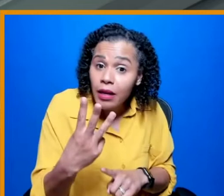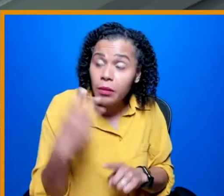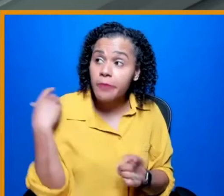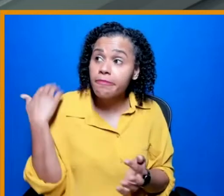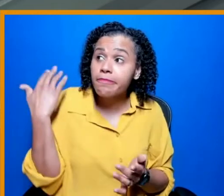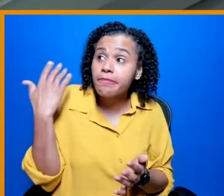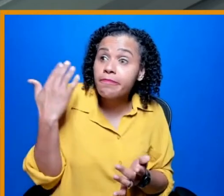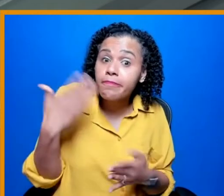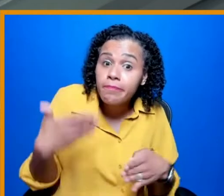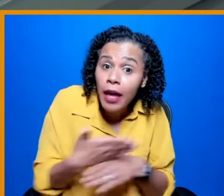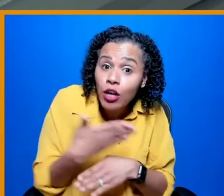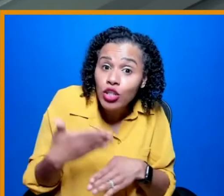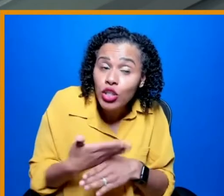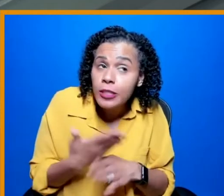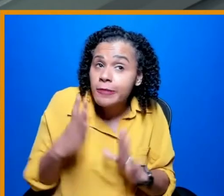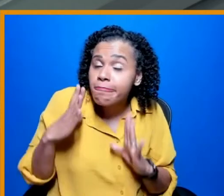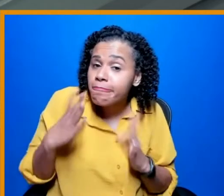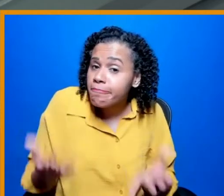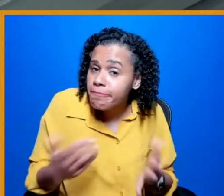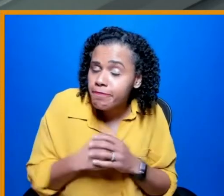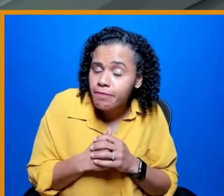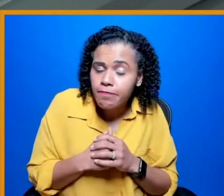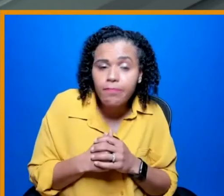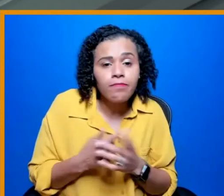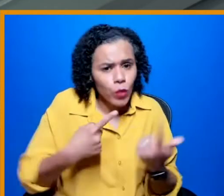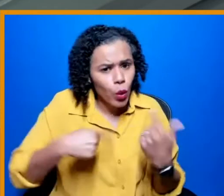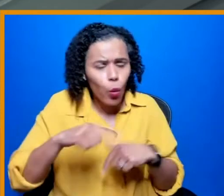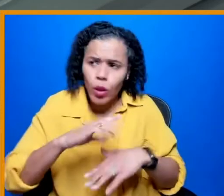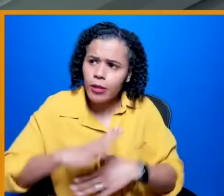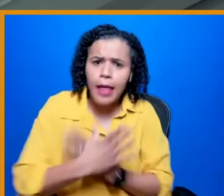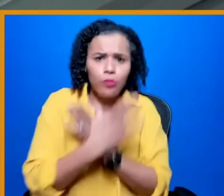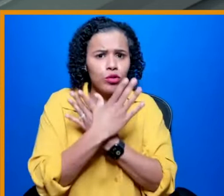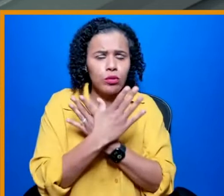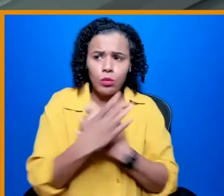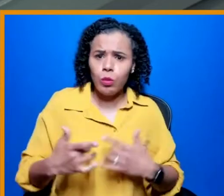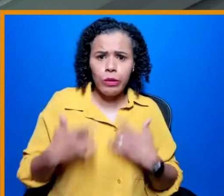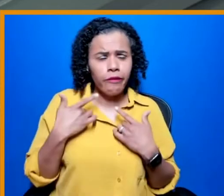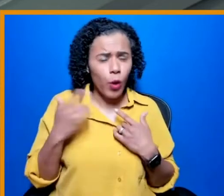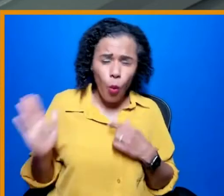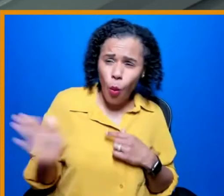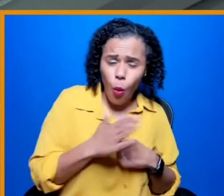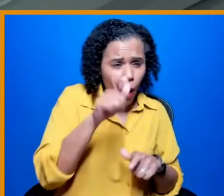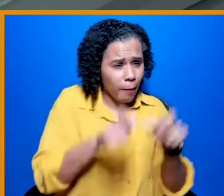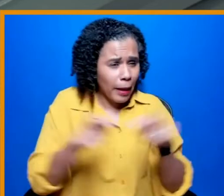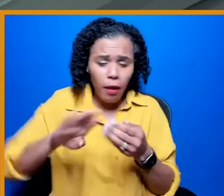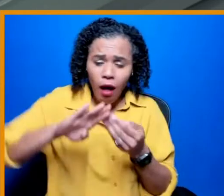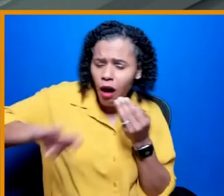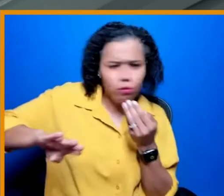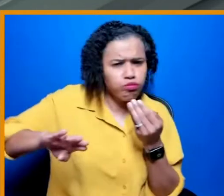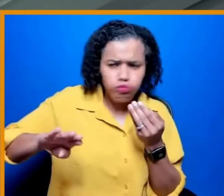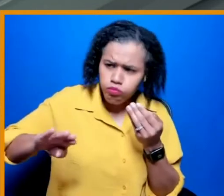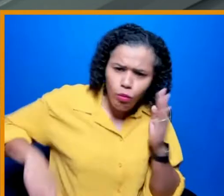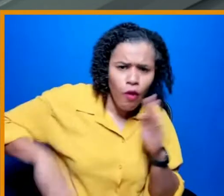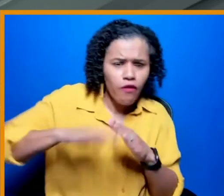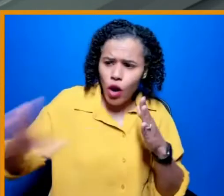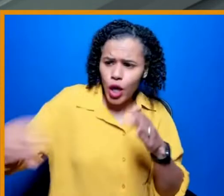it. As Liberal Democrats, we believe in the full inclusion of every person in our society, regardless of their